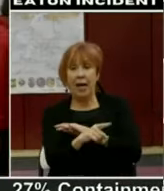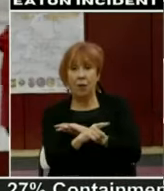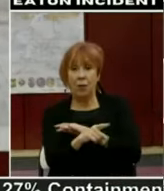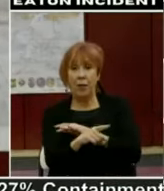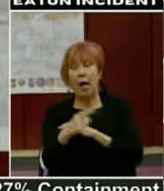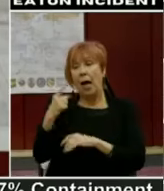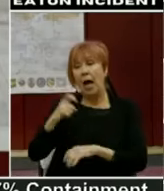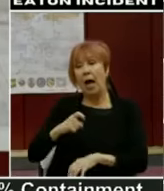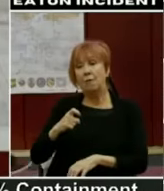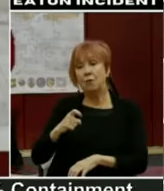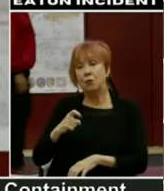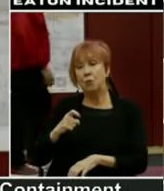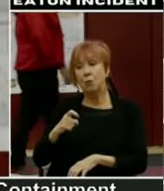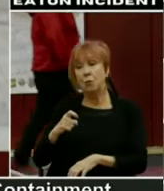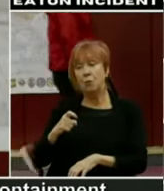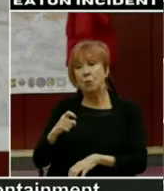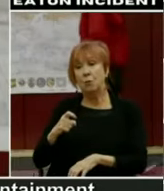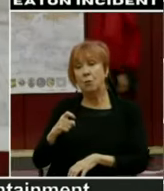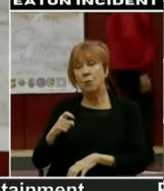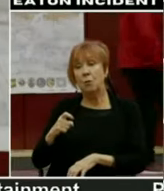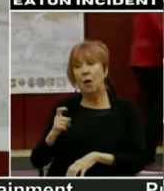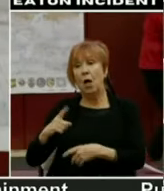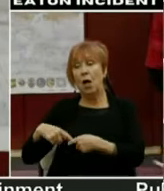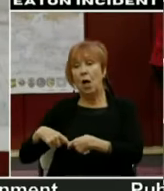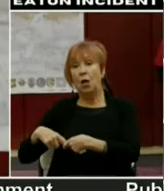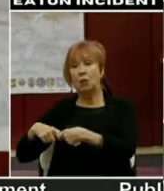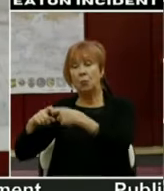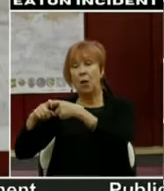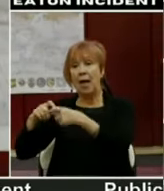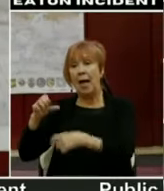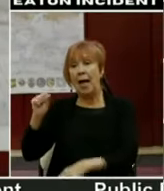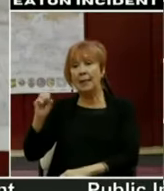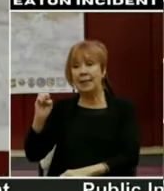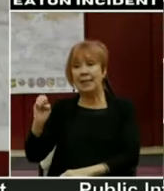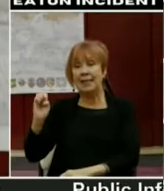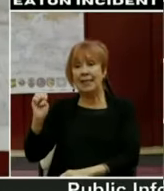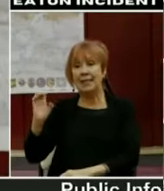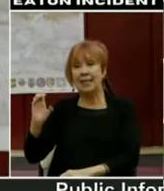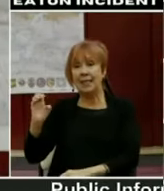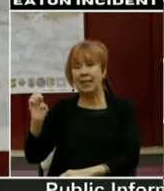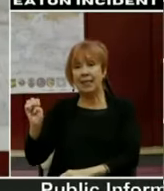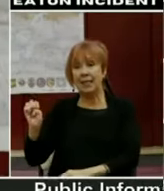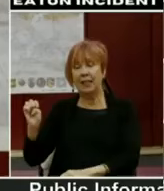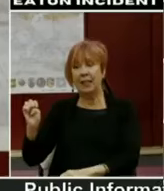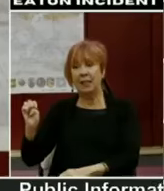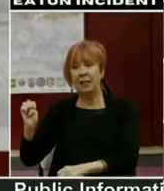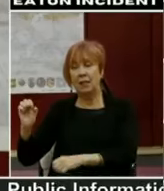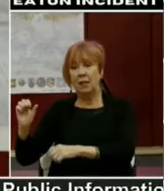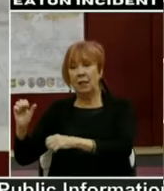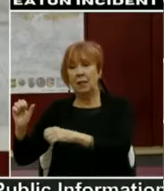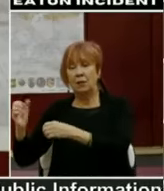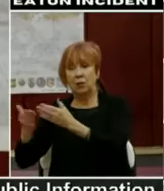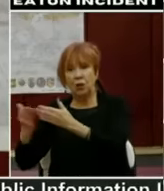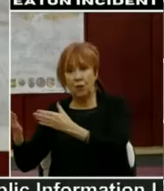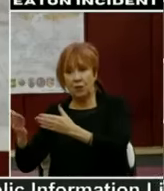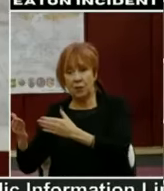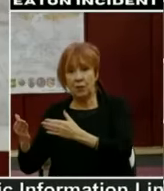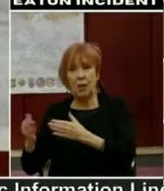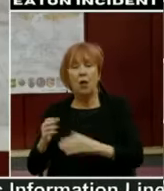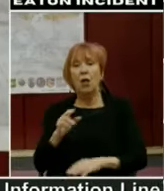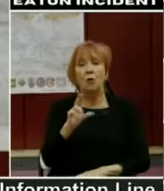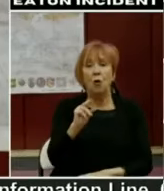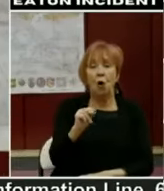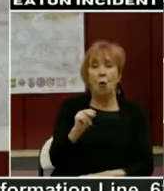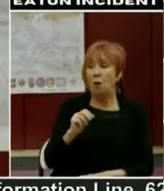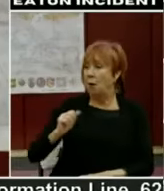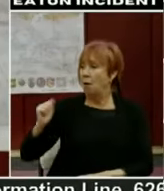action to suspend your SCE bill? The answer is no. What we did is all of the zip codes that had been